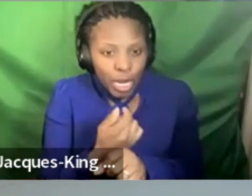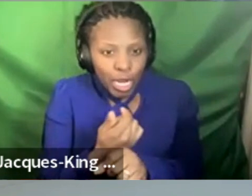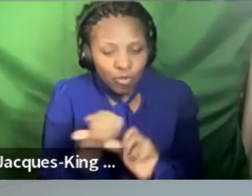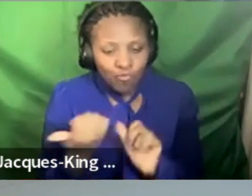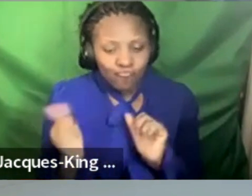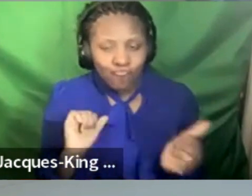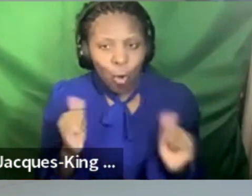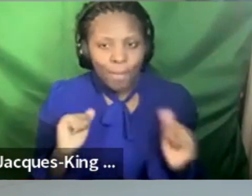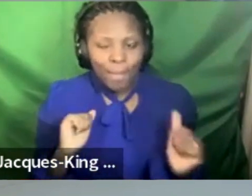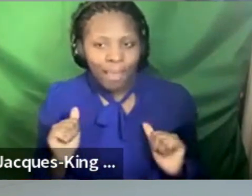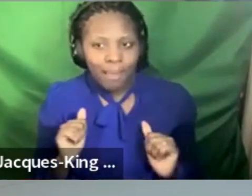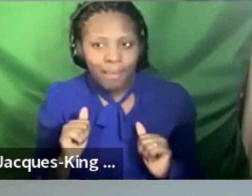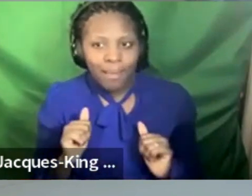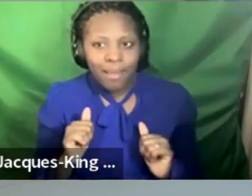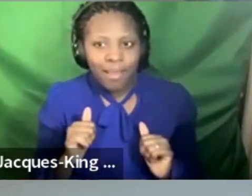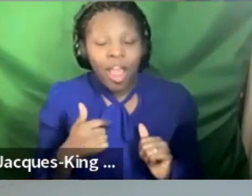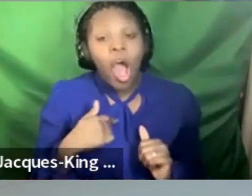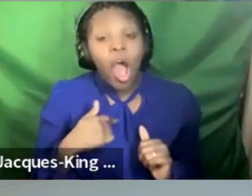analyst role play.